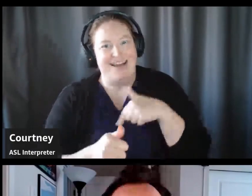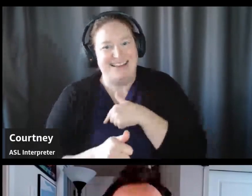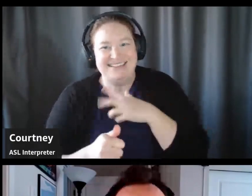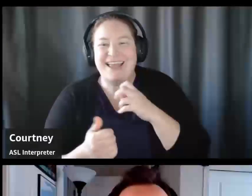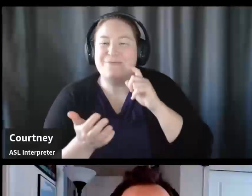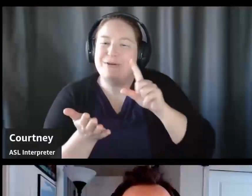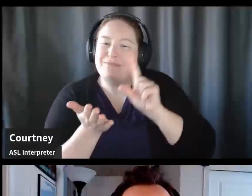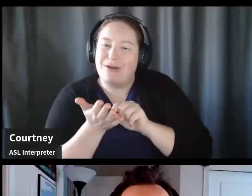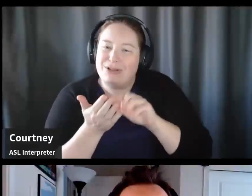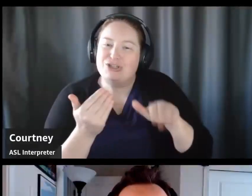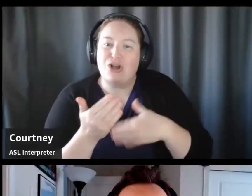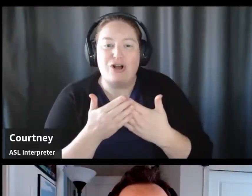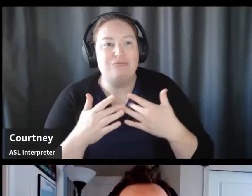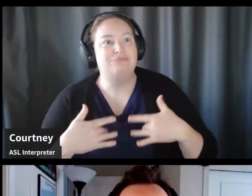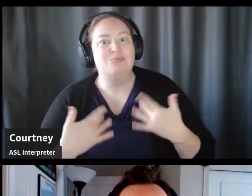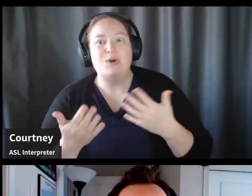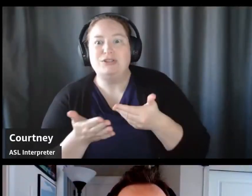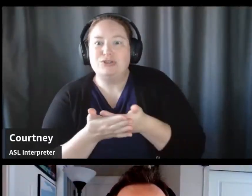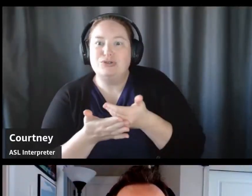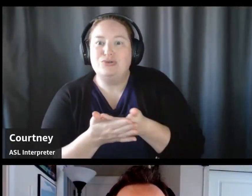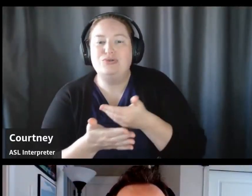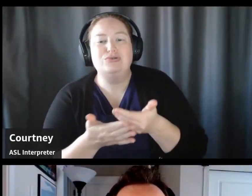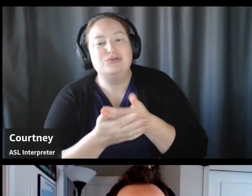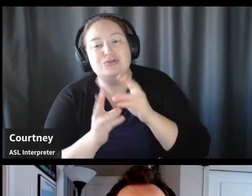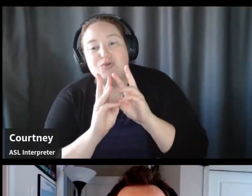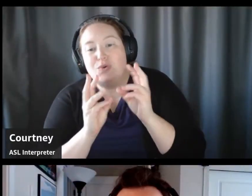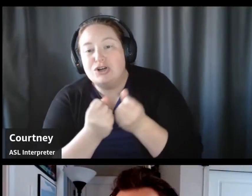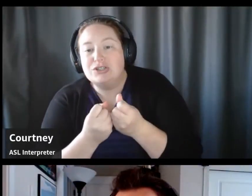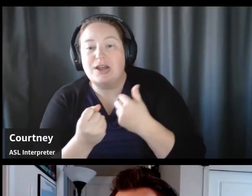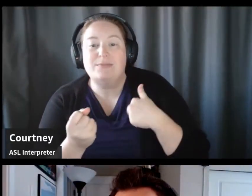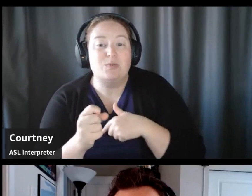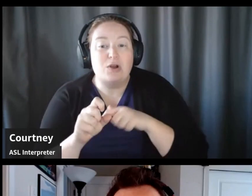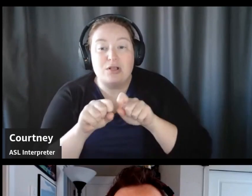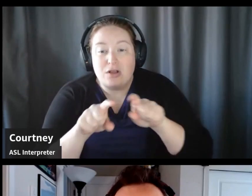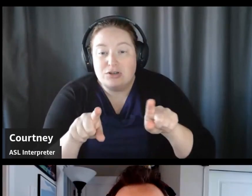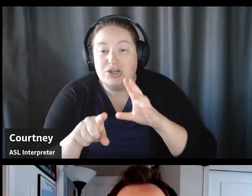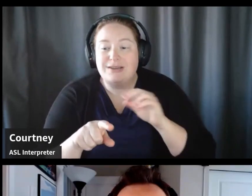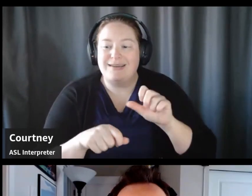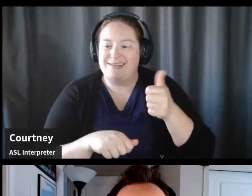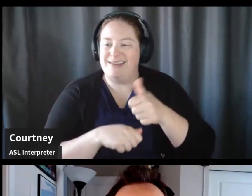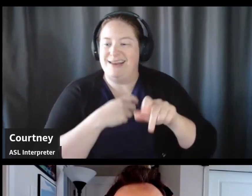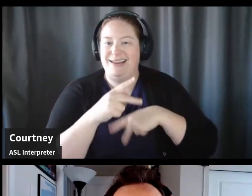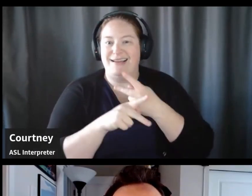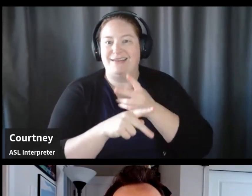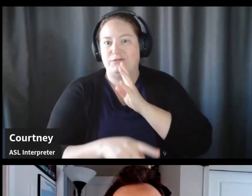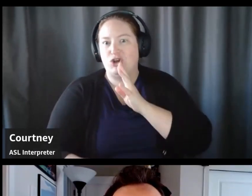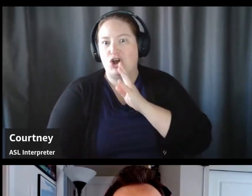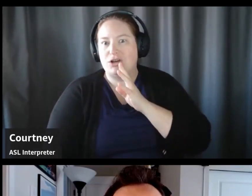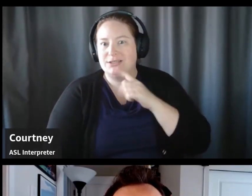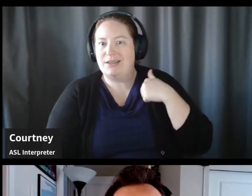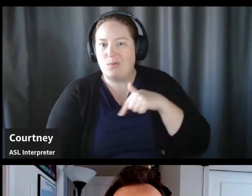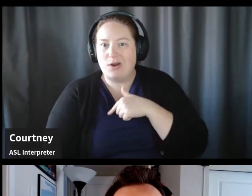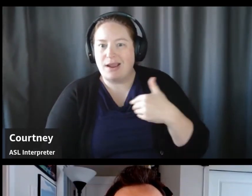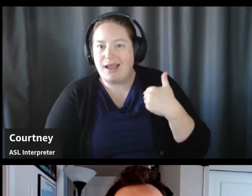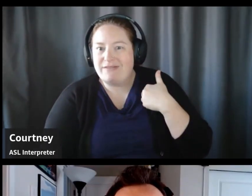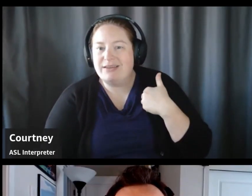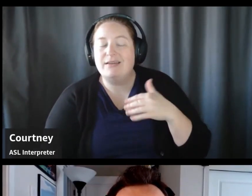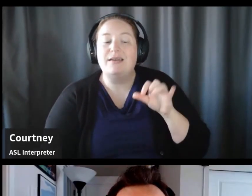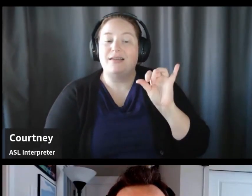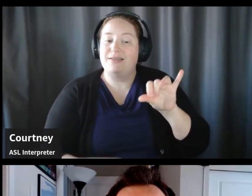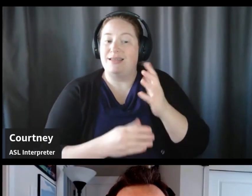all of these, like what's news, all of the new workshops that we are launching, as well as any sort of like talks that we're having, right? Those are